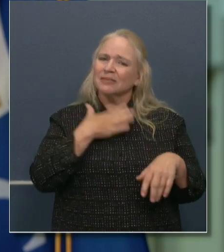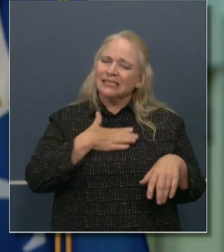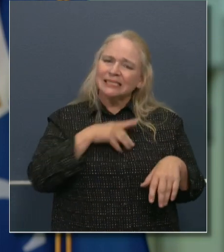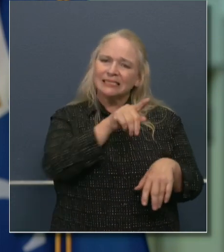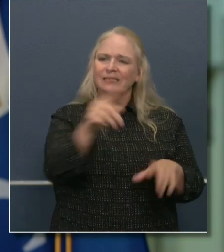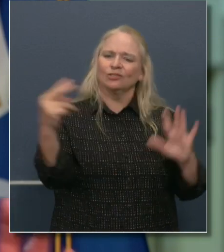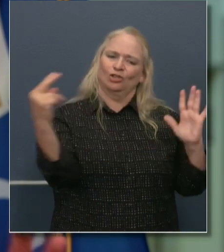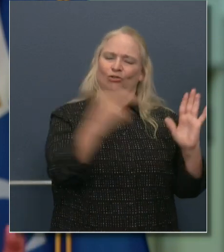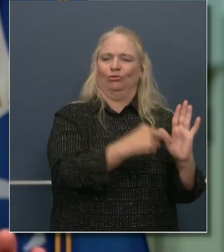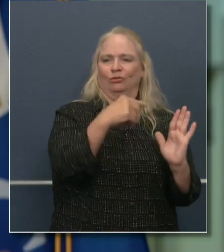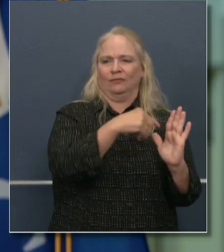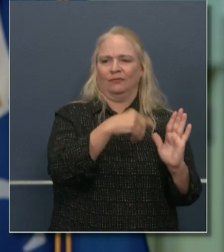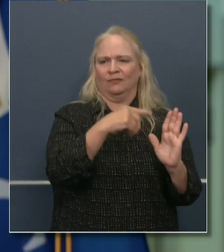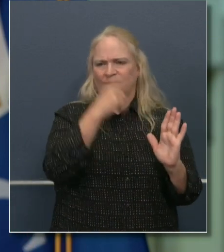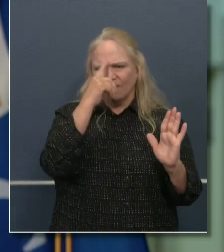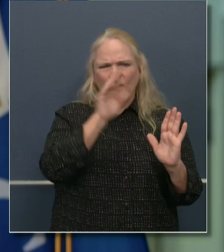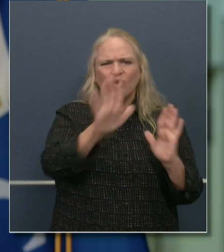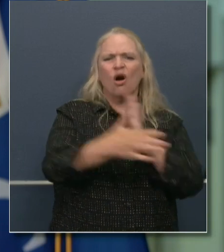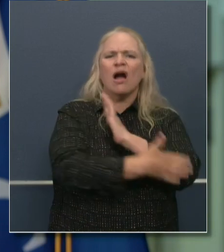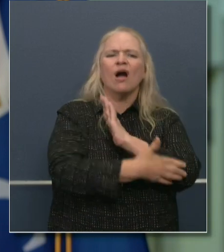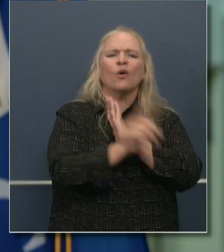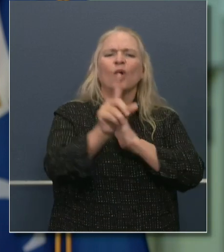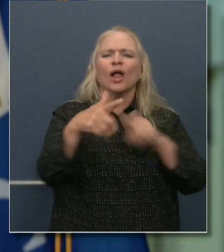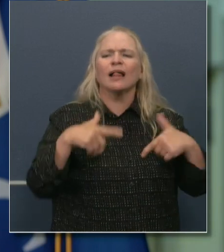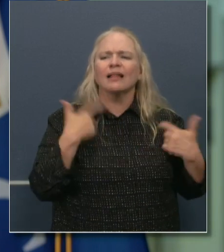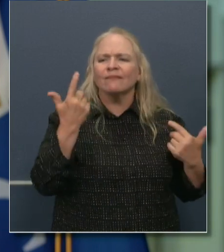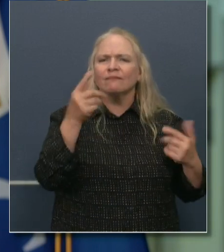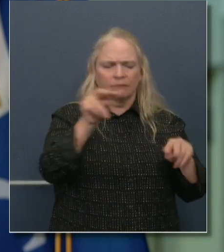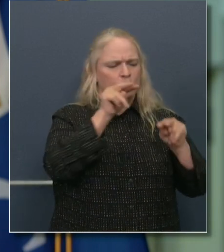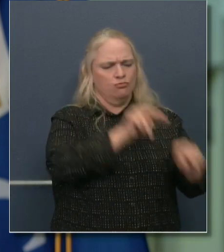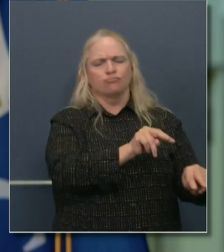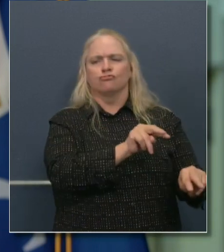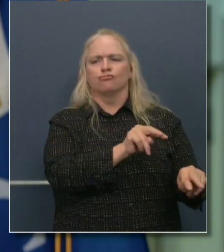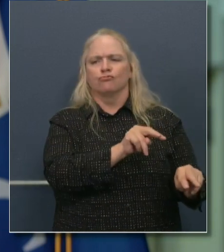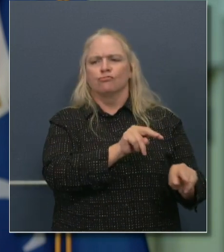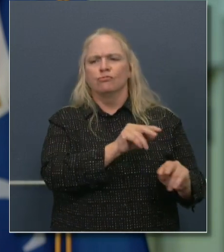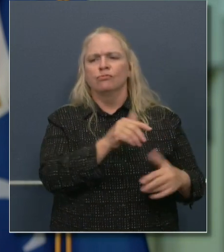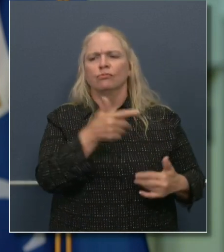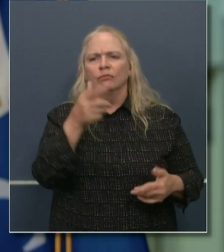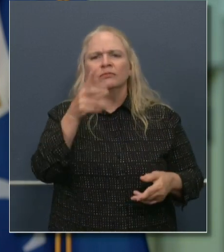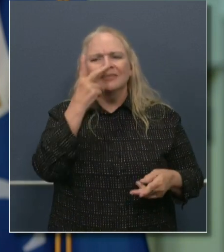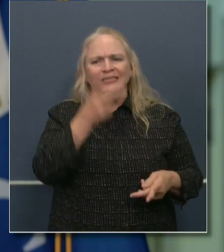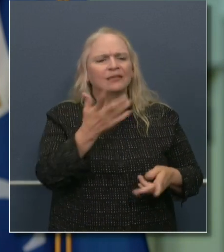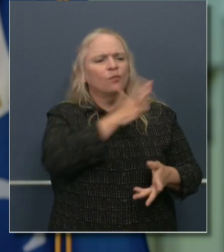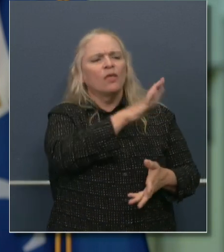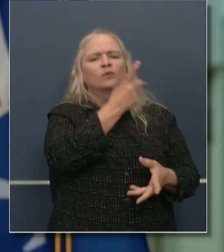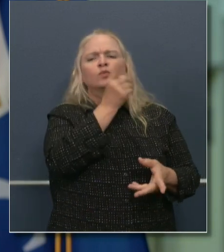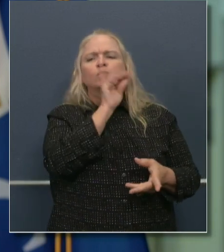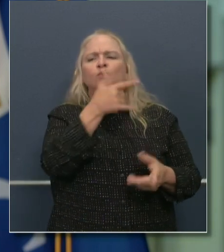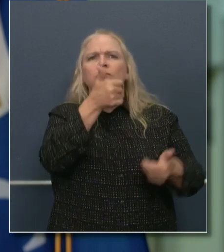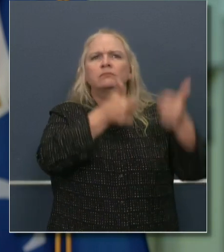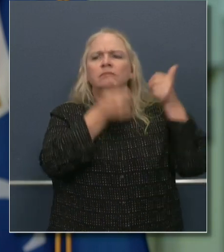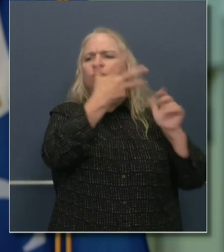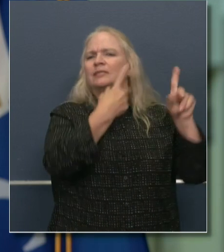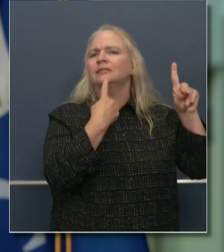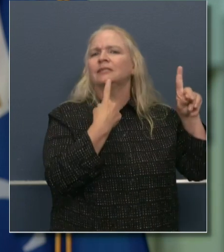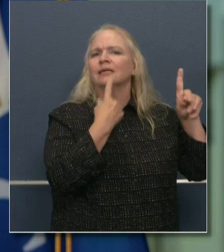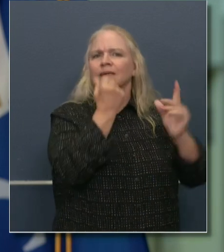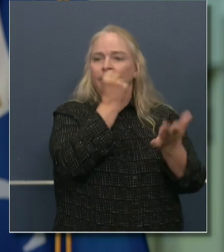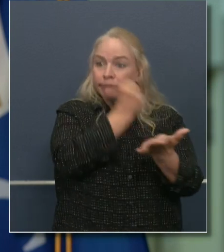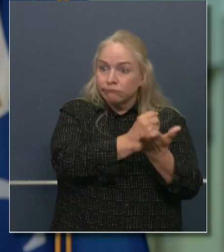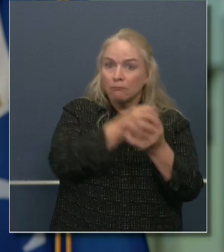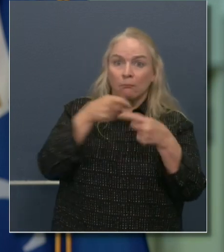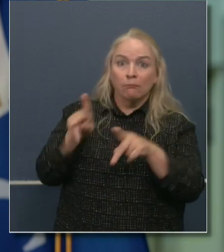covid19.ca.gov website to look at their county attestations. Also, on that same site, you'll see where the monitoring list, where